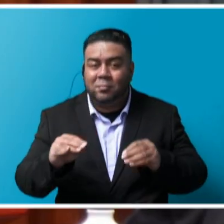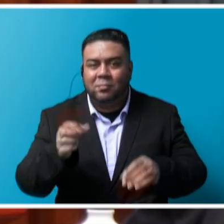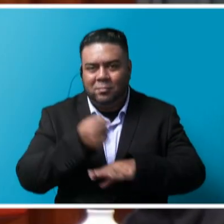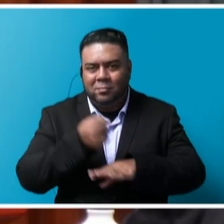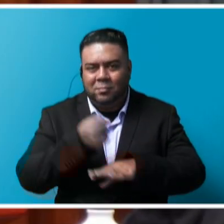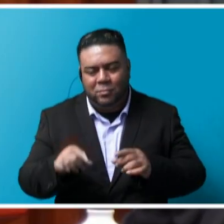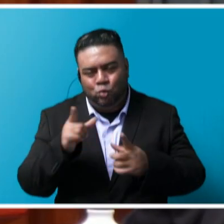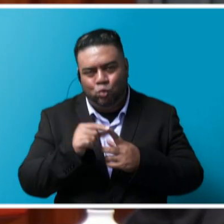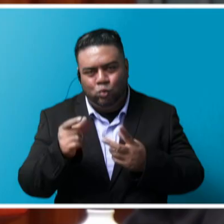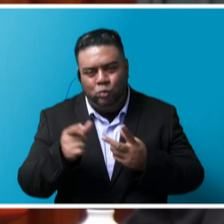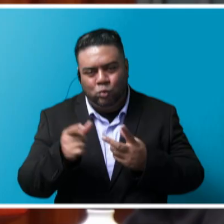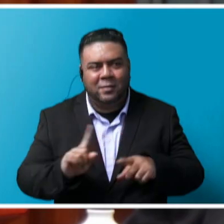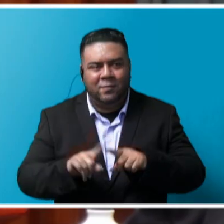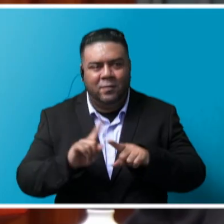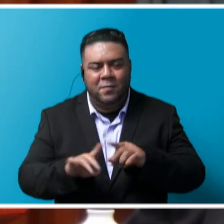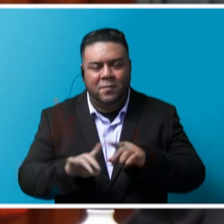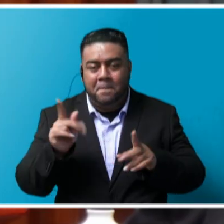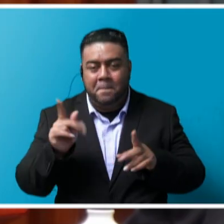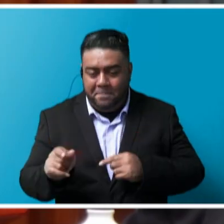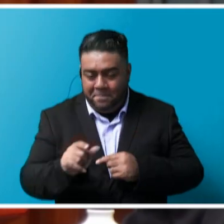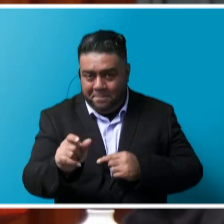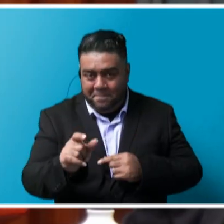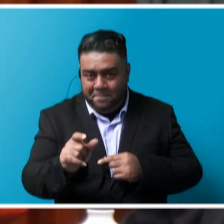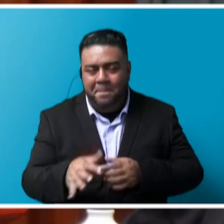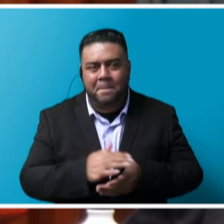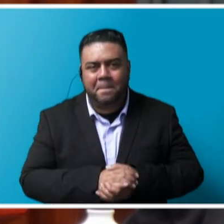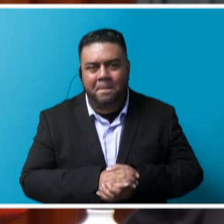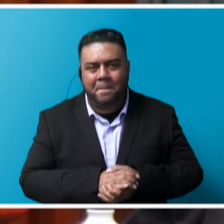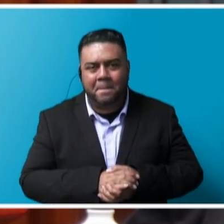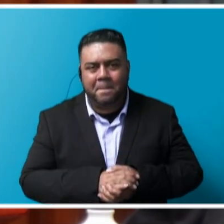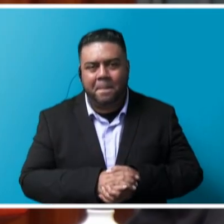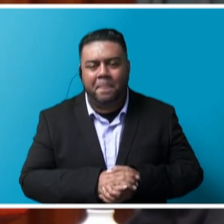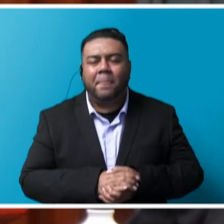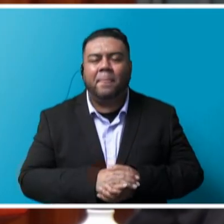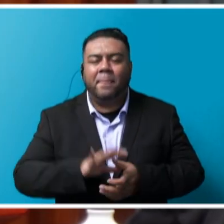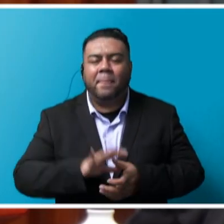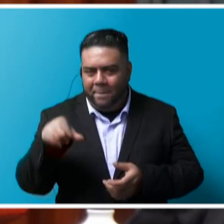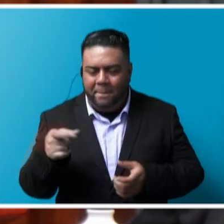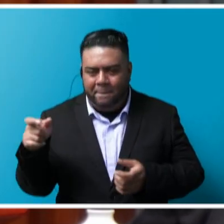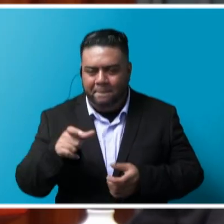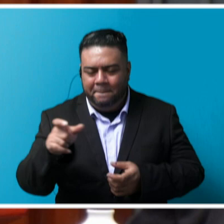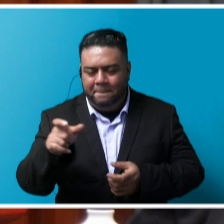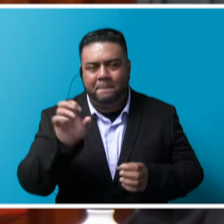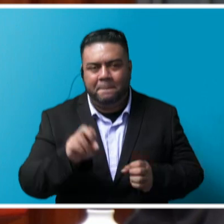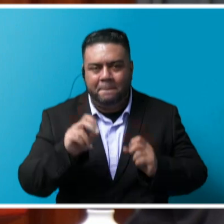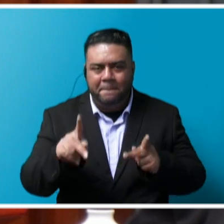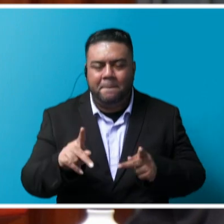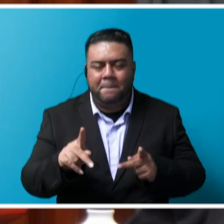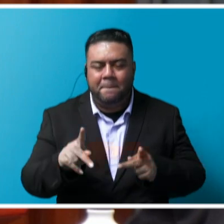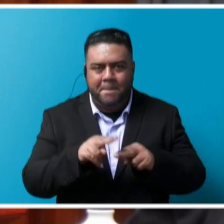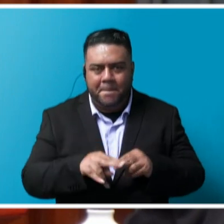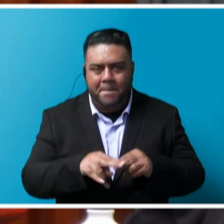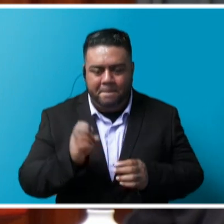path. We believe that development should not be defined by geography. Every region deserves the opportunity to contribute to Fiji's growth